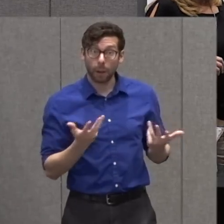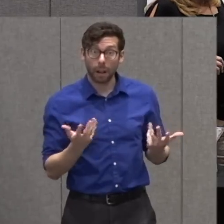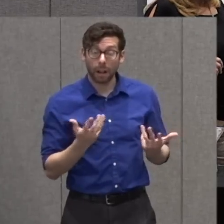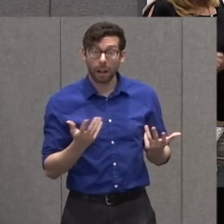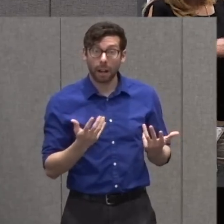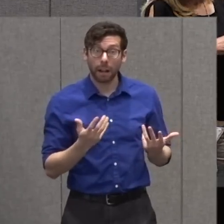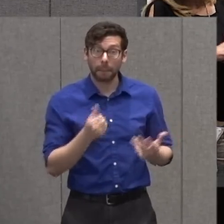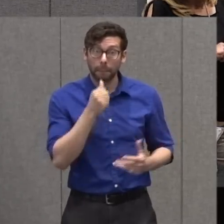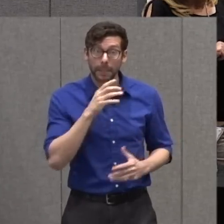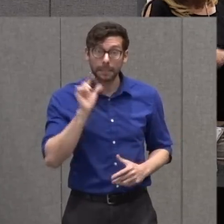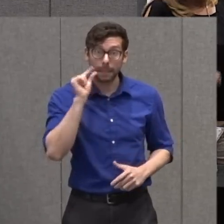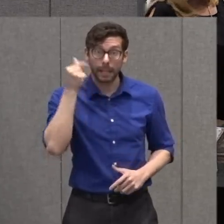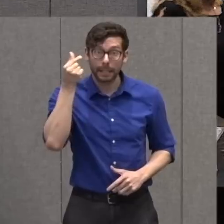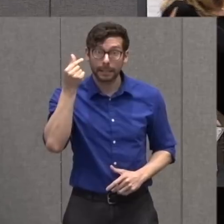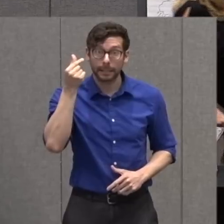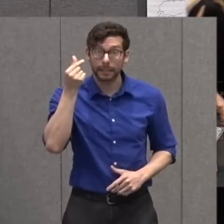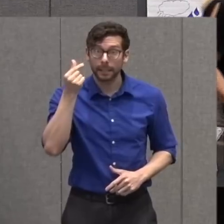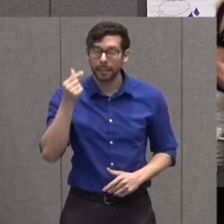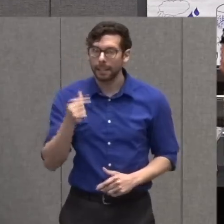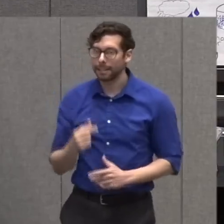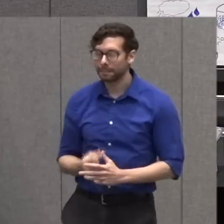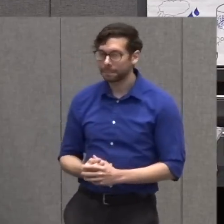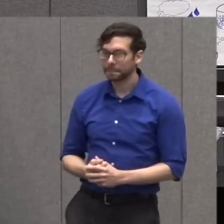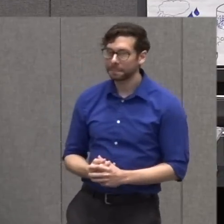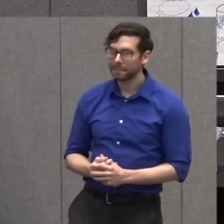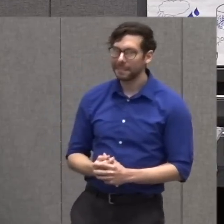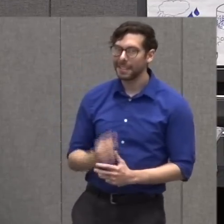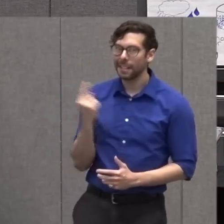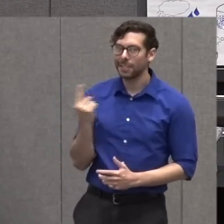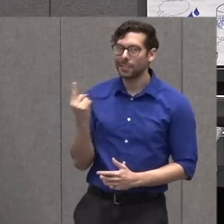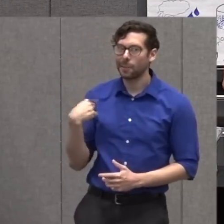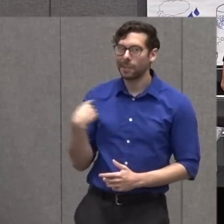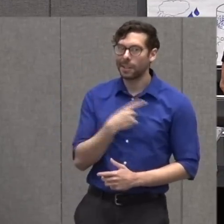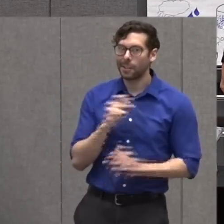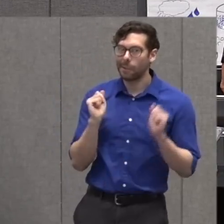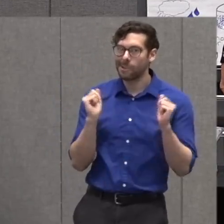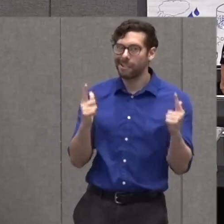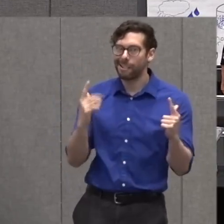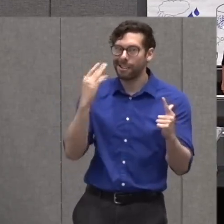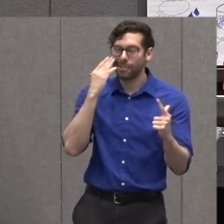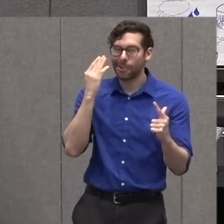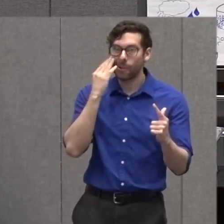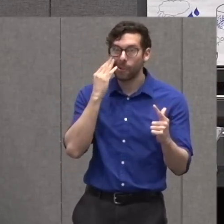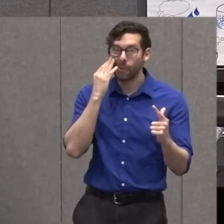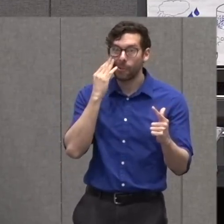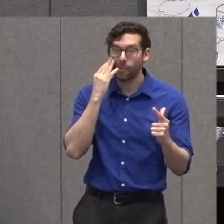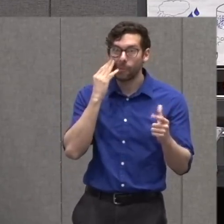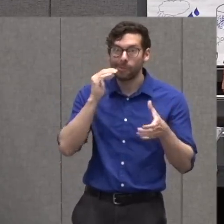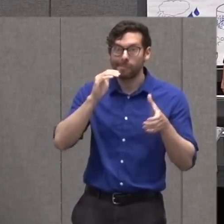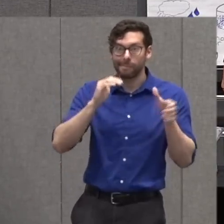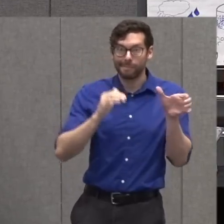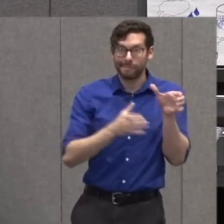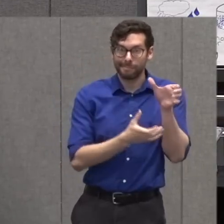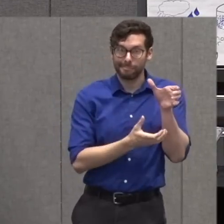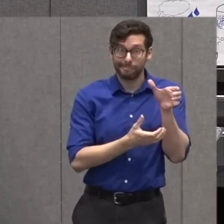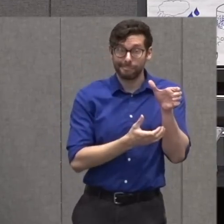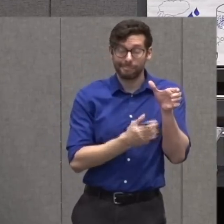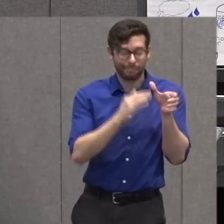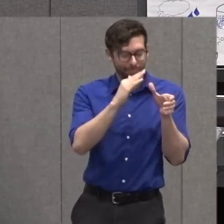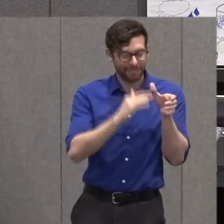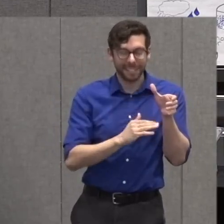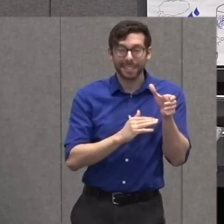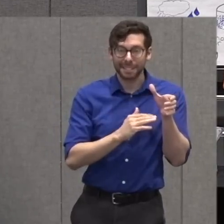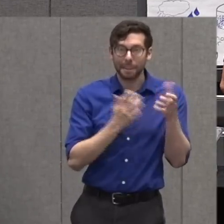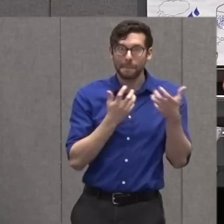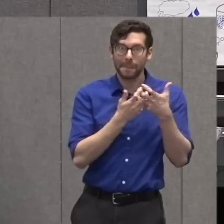we're very familiar with these days, because it does change shape. So is this liquid? It is a liquid. Yeah. If I were to